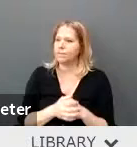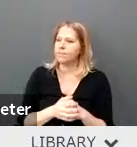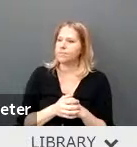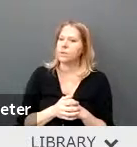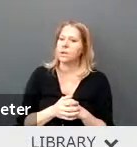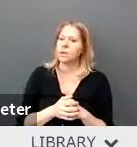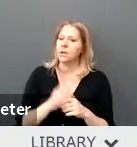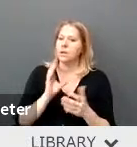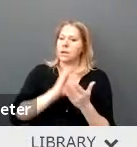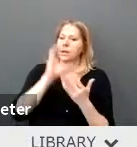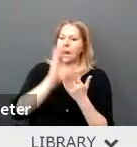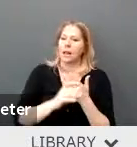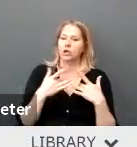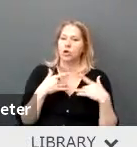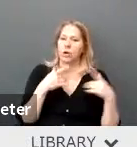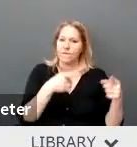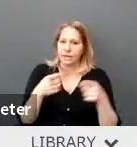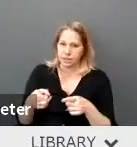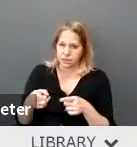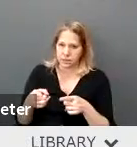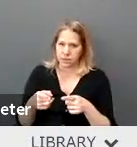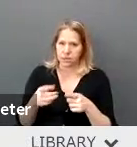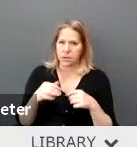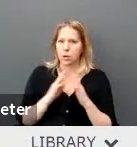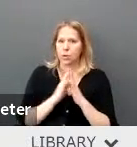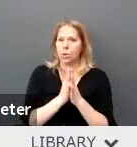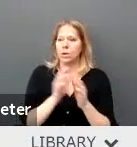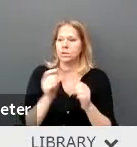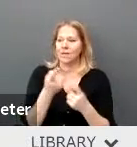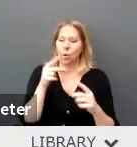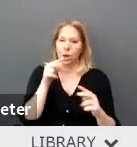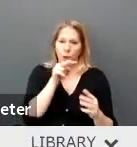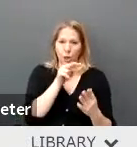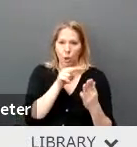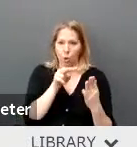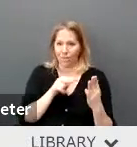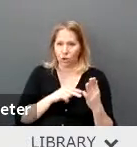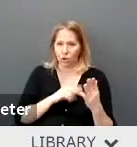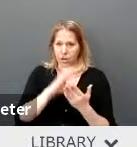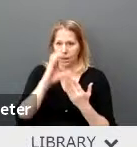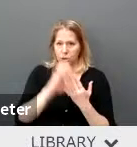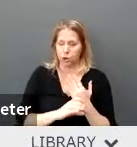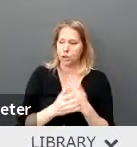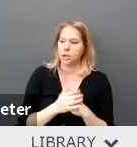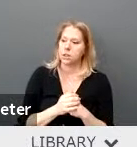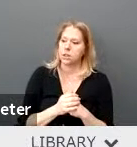carries. Calendar of events, I would request everybody take a look at those.